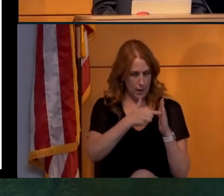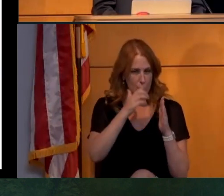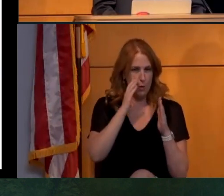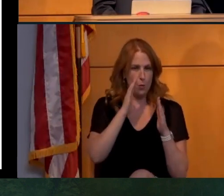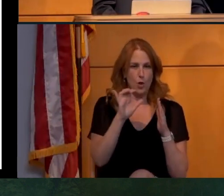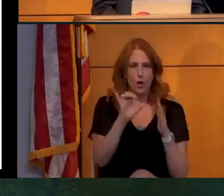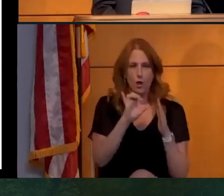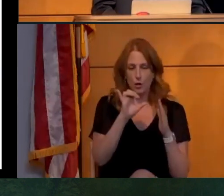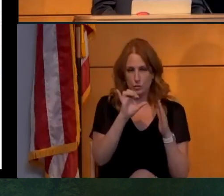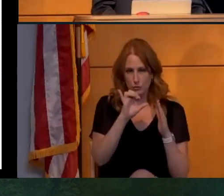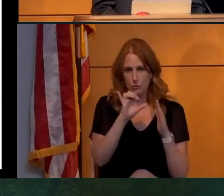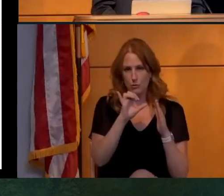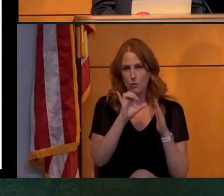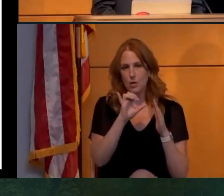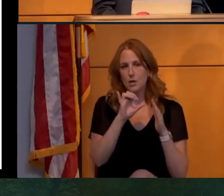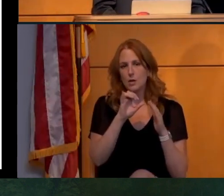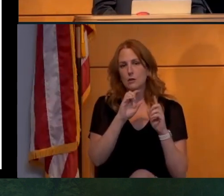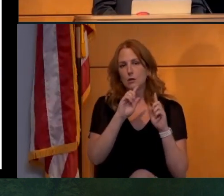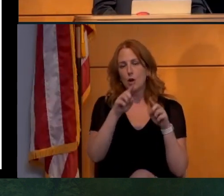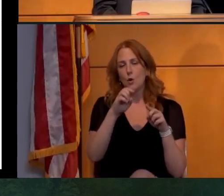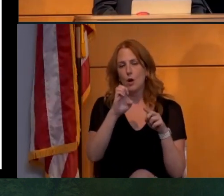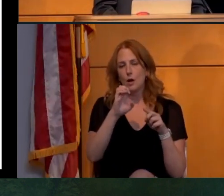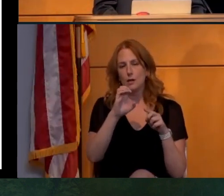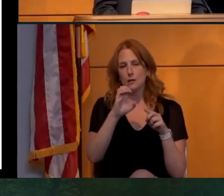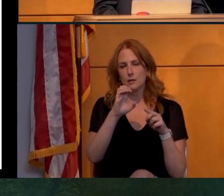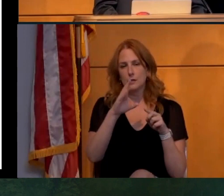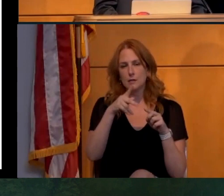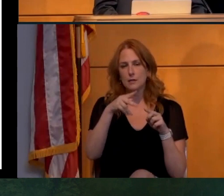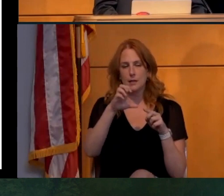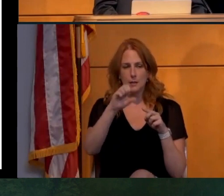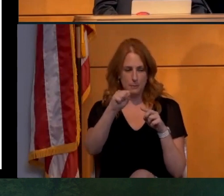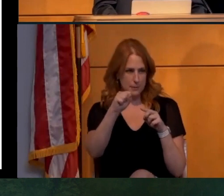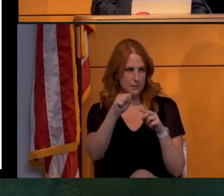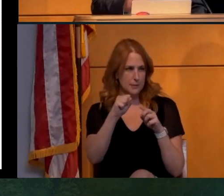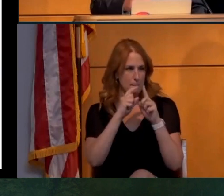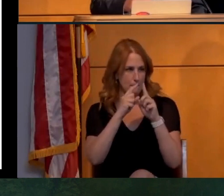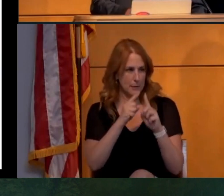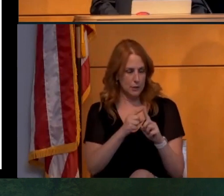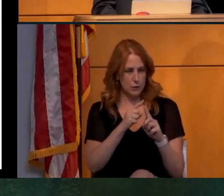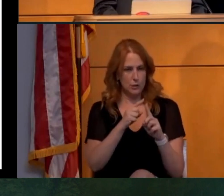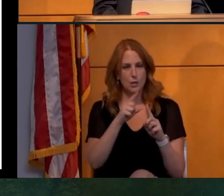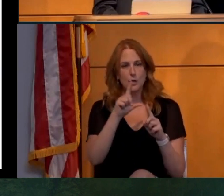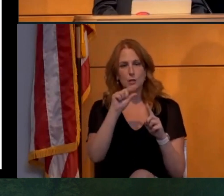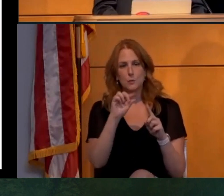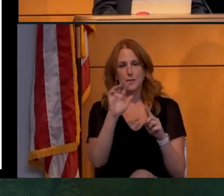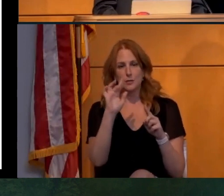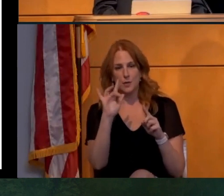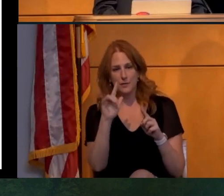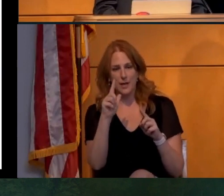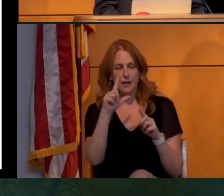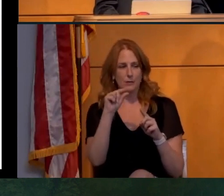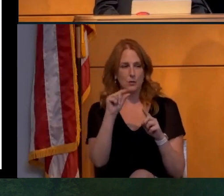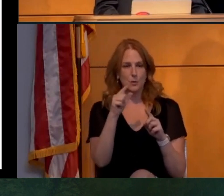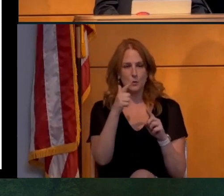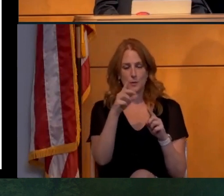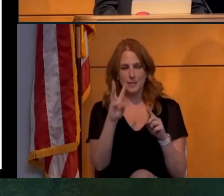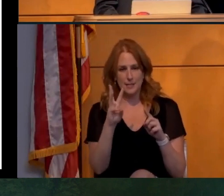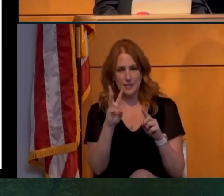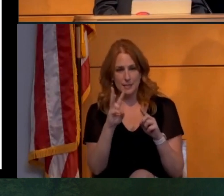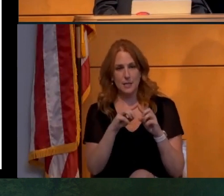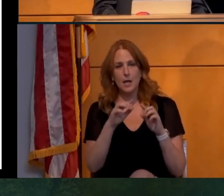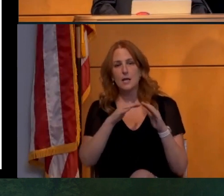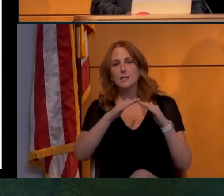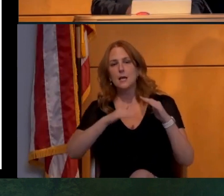mission in 2025 or 2026. And just down below, we are flying 2